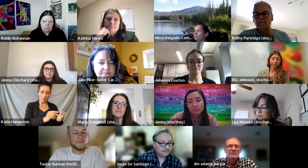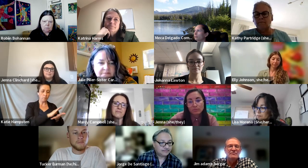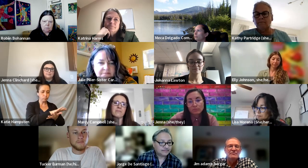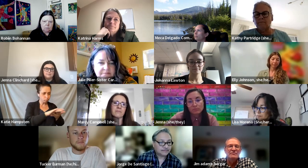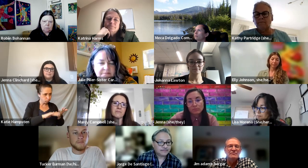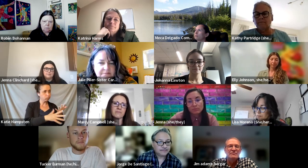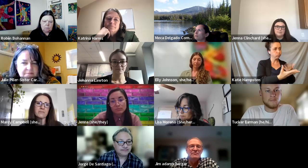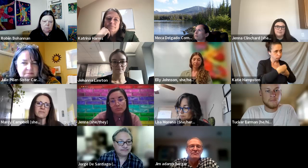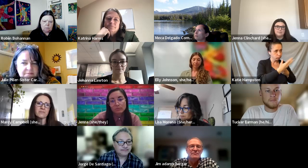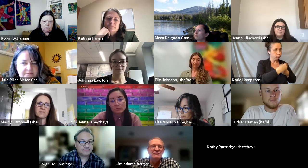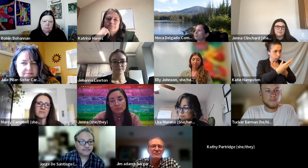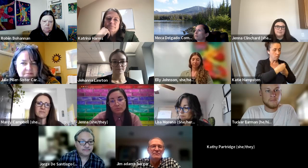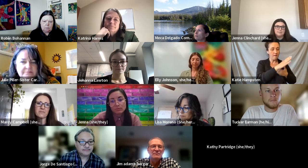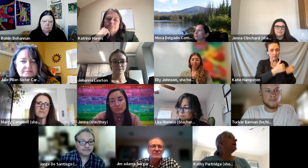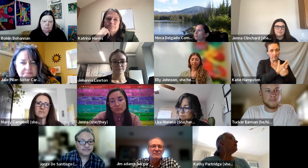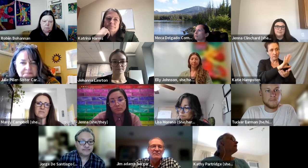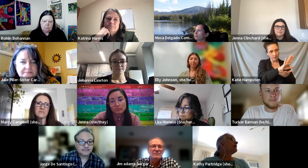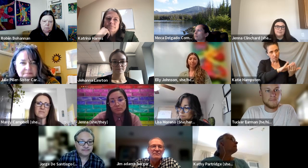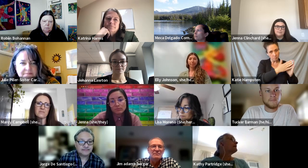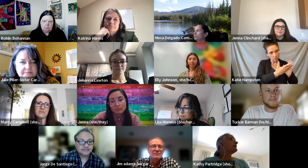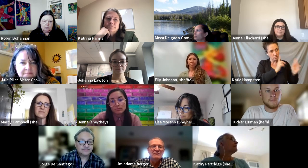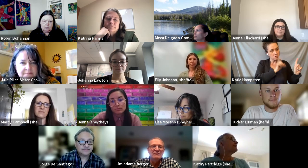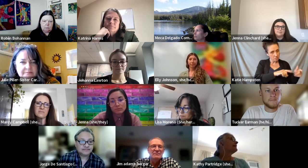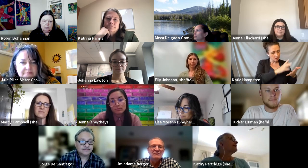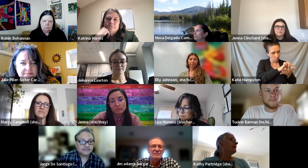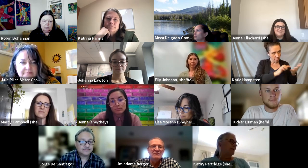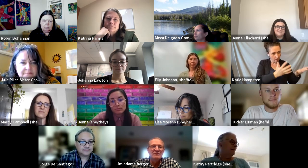our proposals.